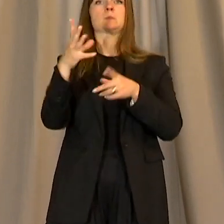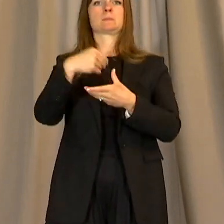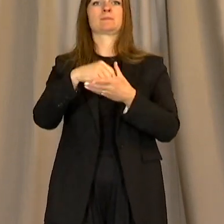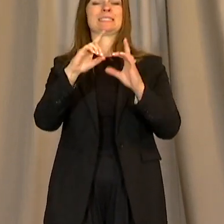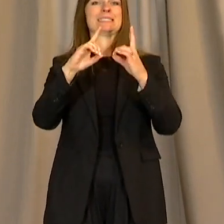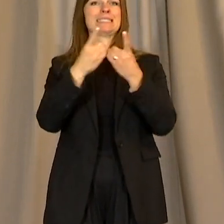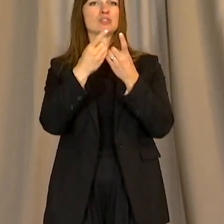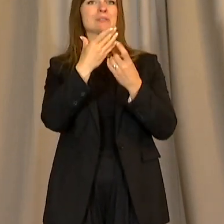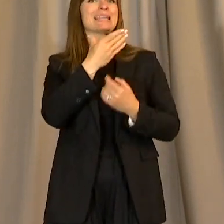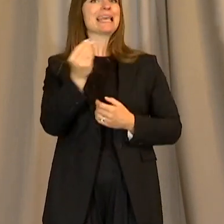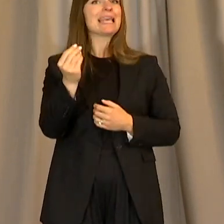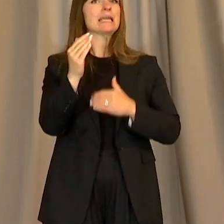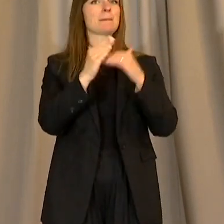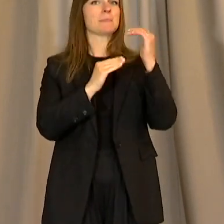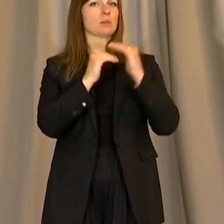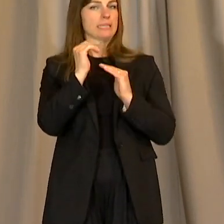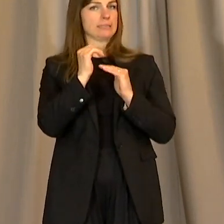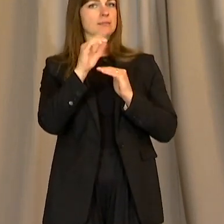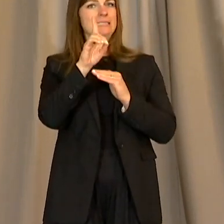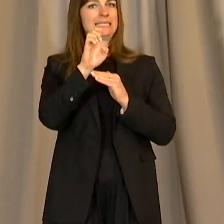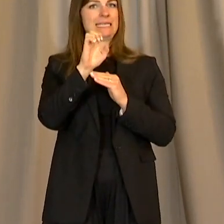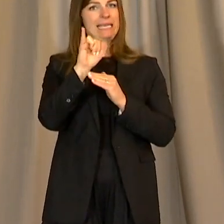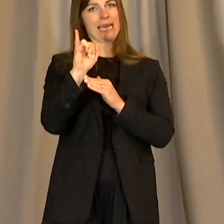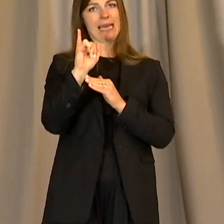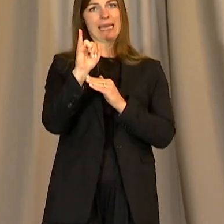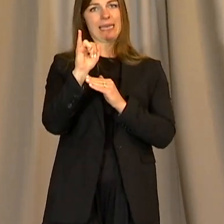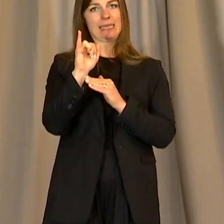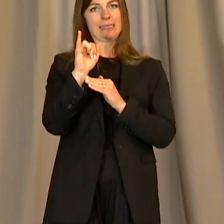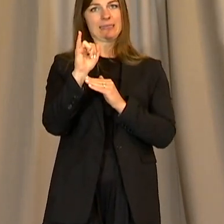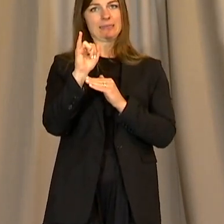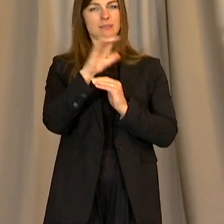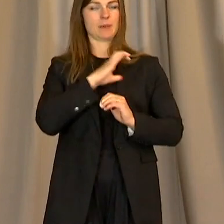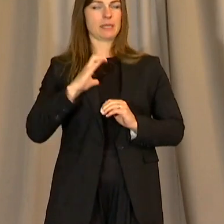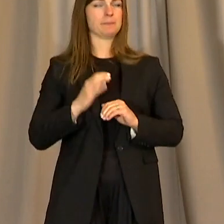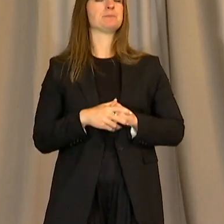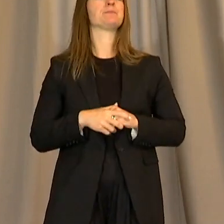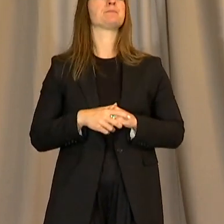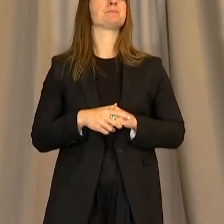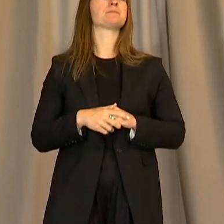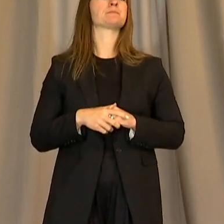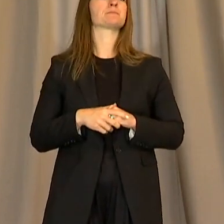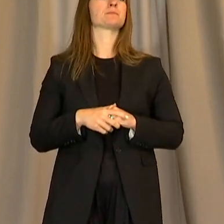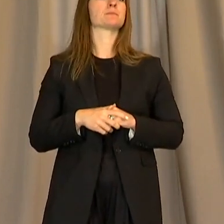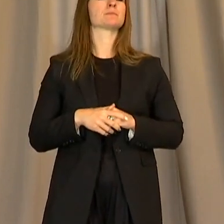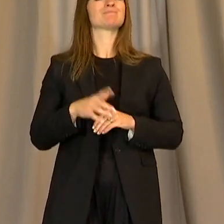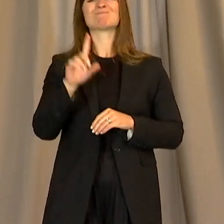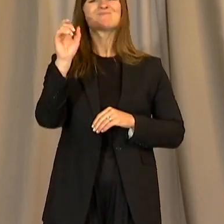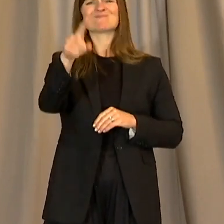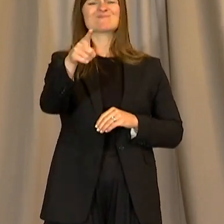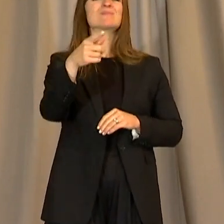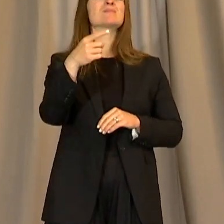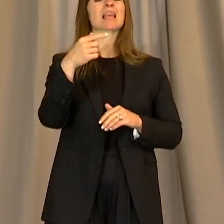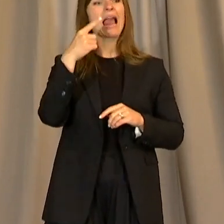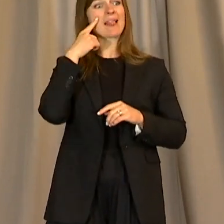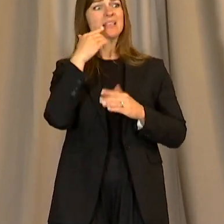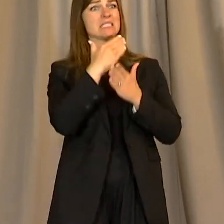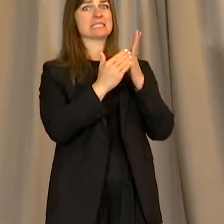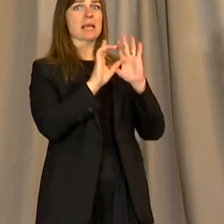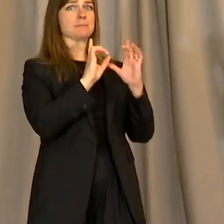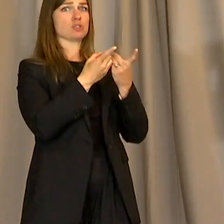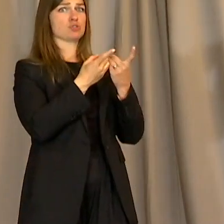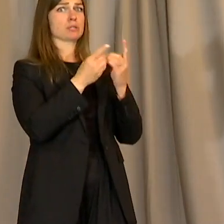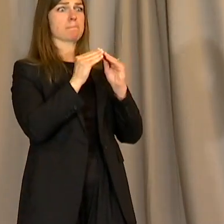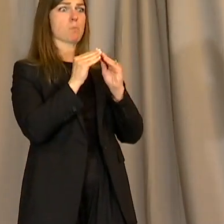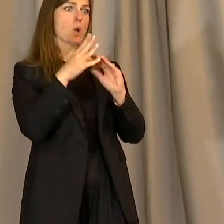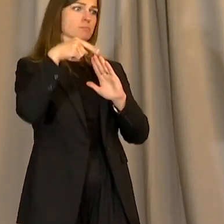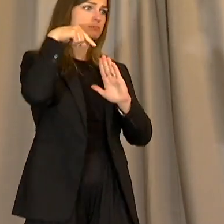and building DEI committee. I just had a quick question, because while I think some districts are pushing further in this work,